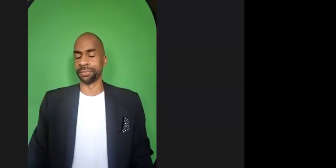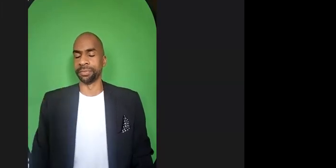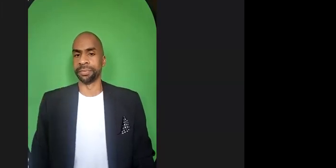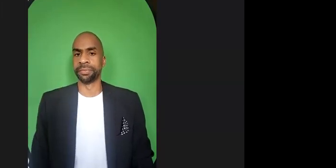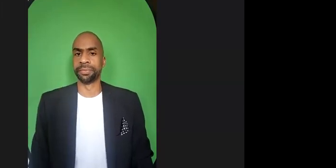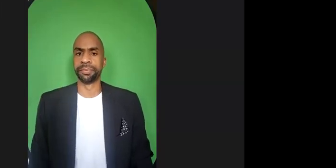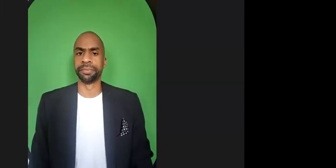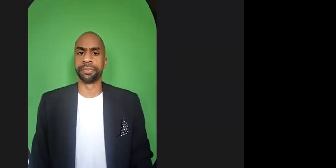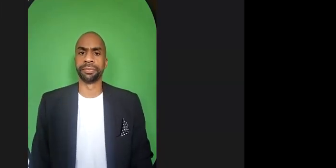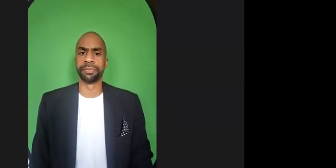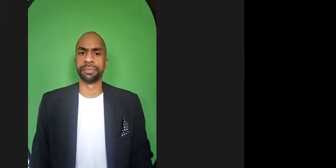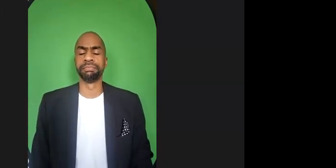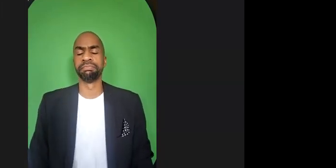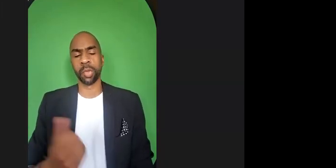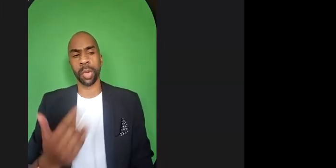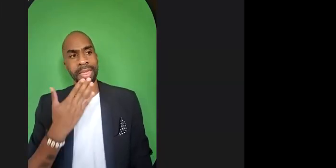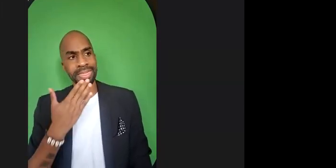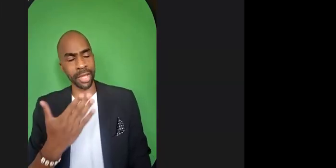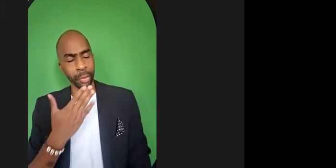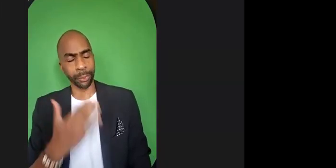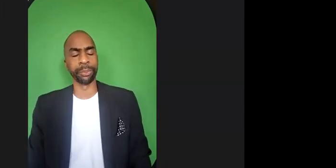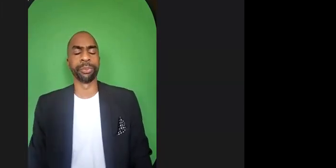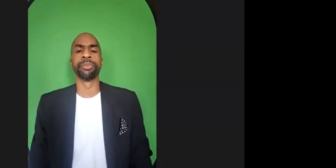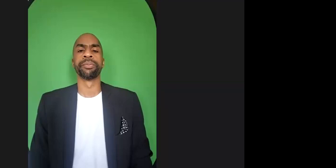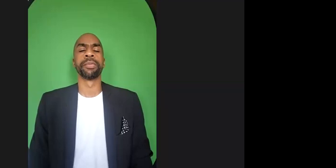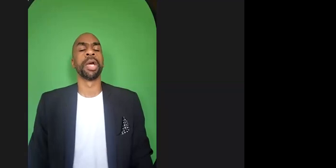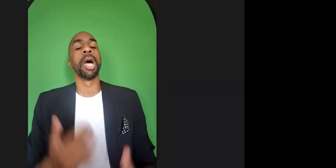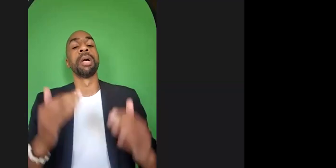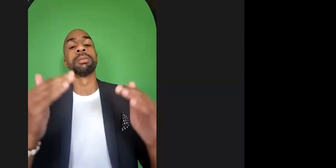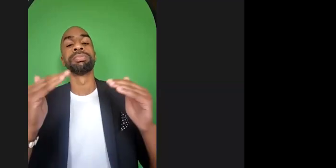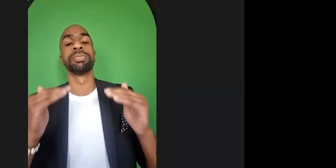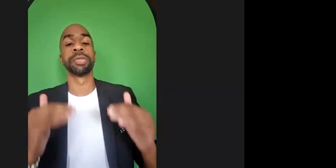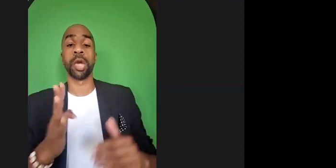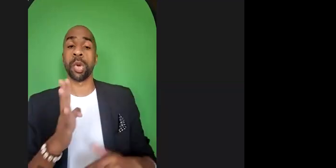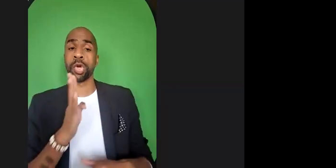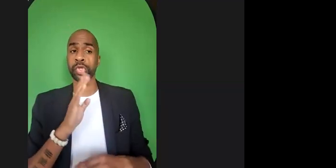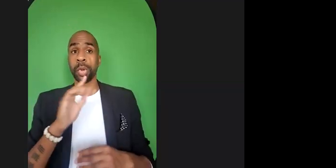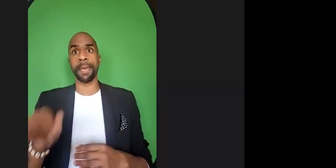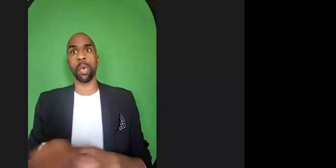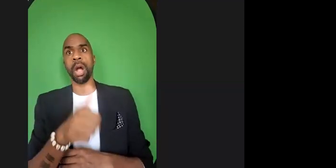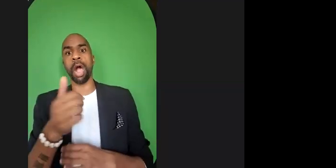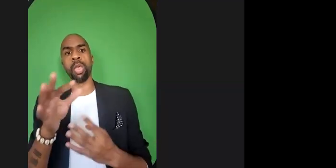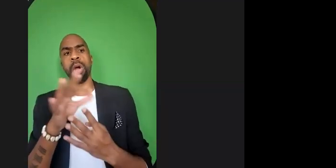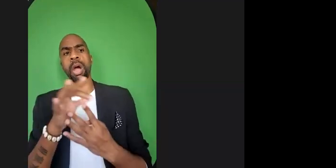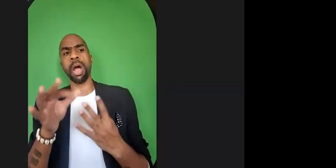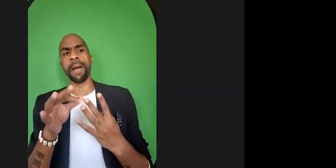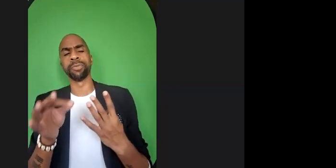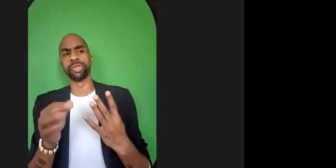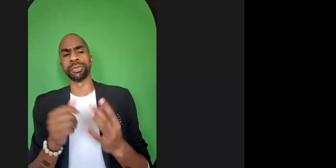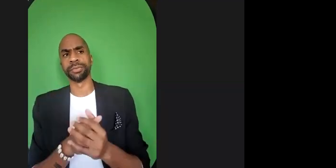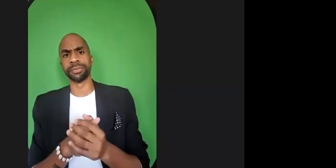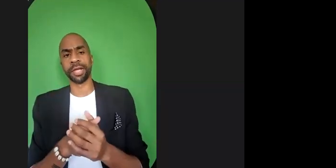So thank you. Let's talk about other options in the patient